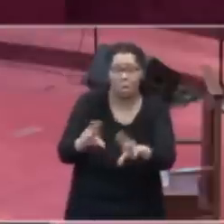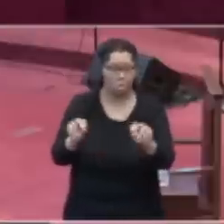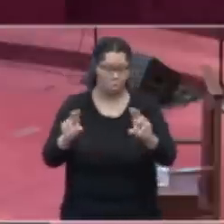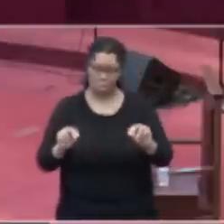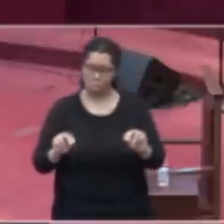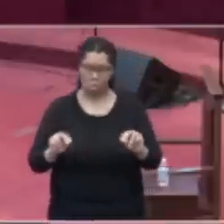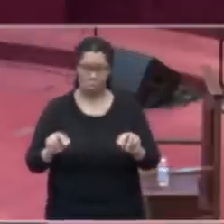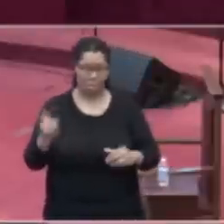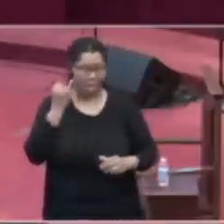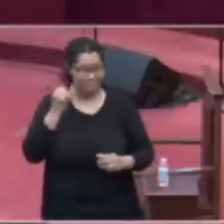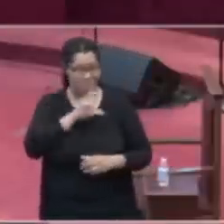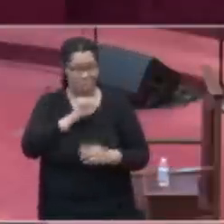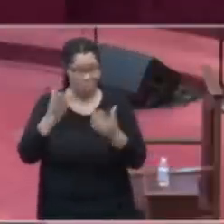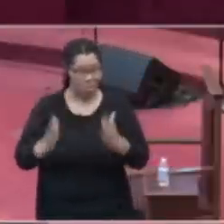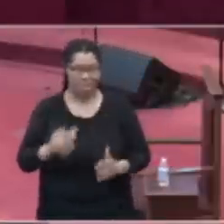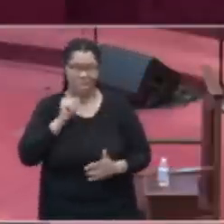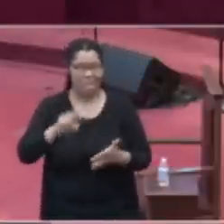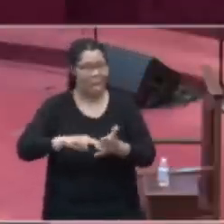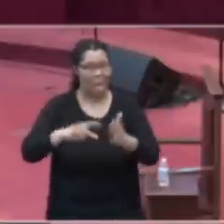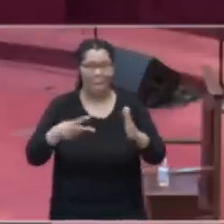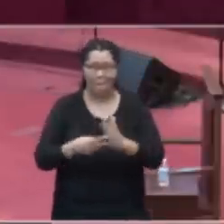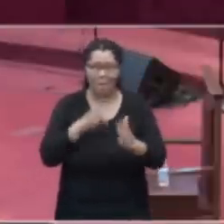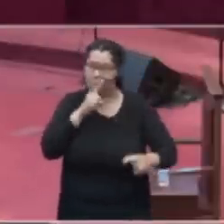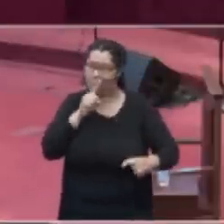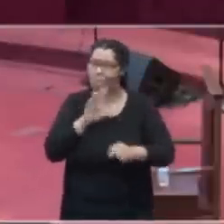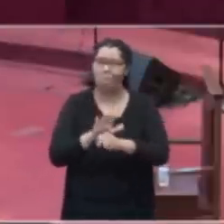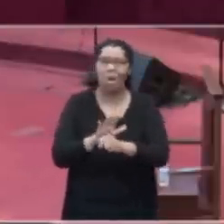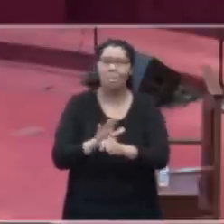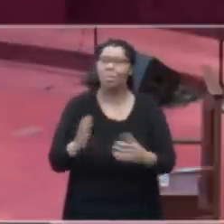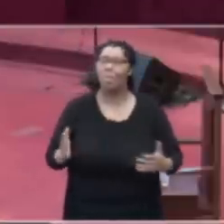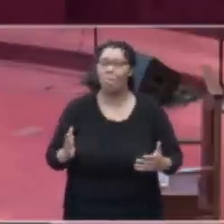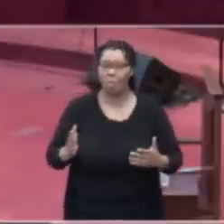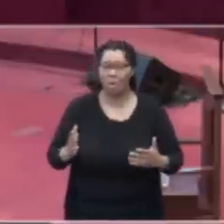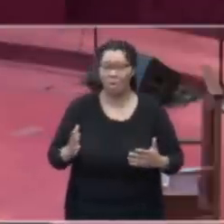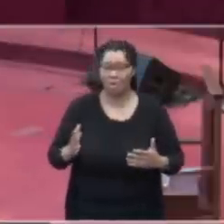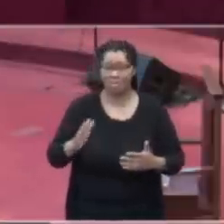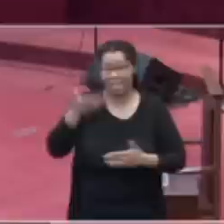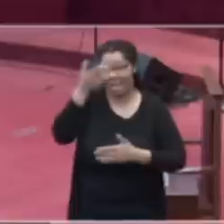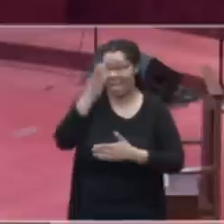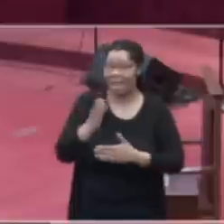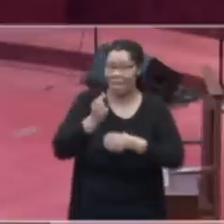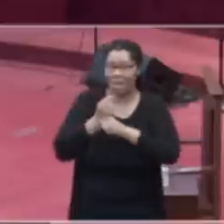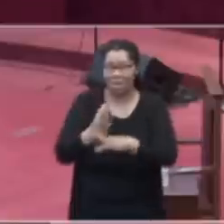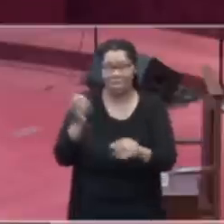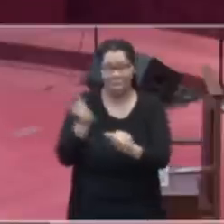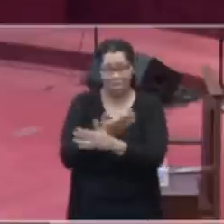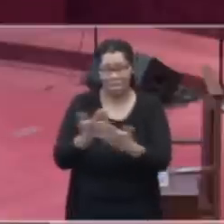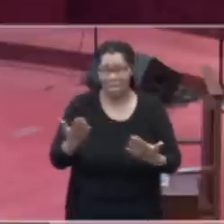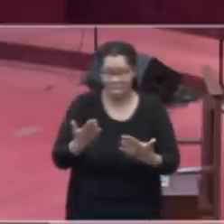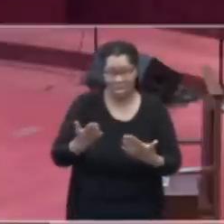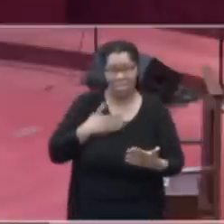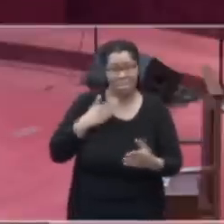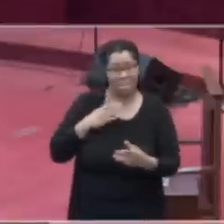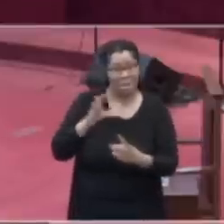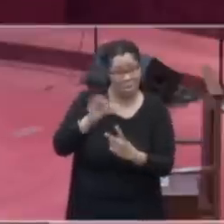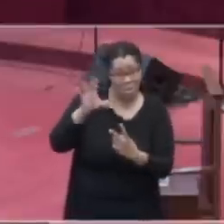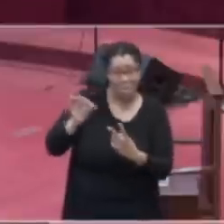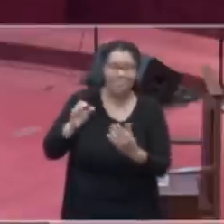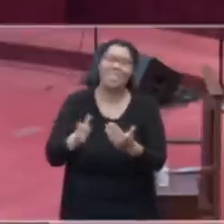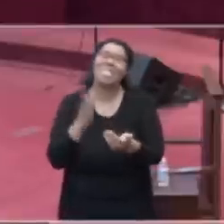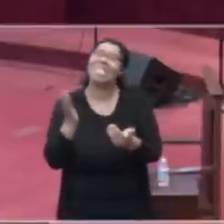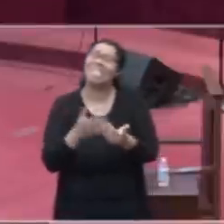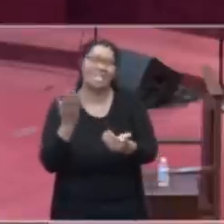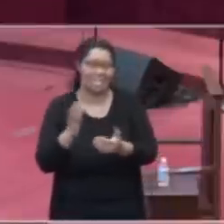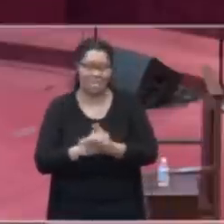That being a Christian is not a guarantee that God is going to make all my choices